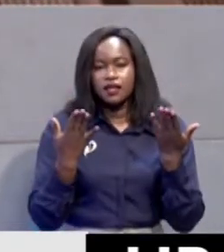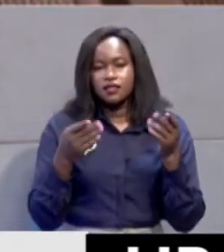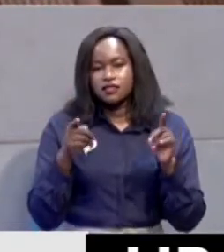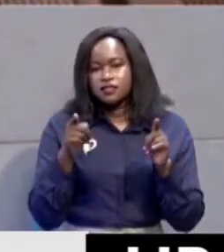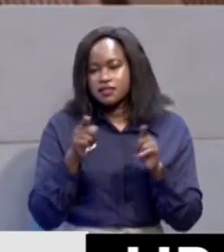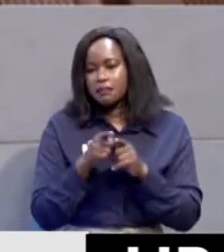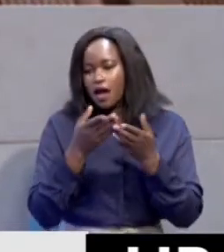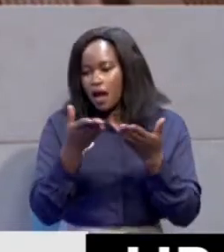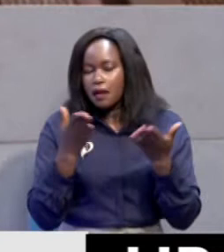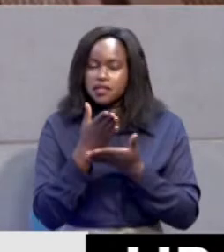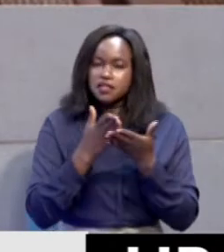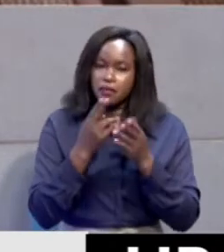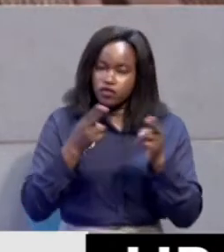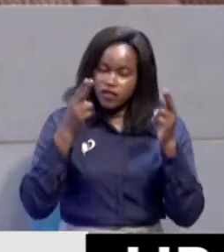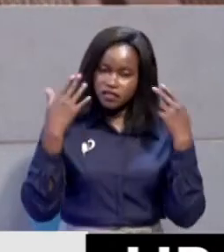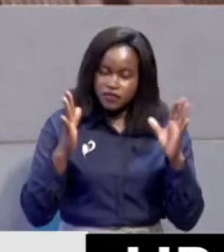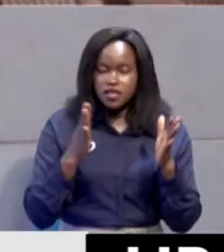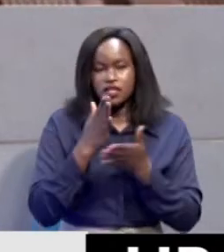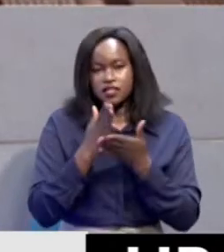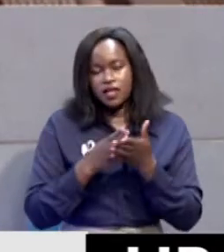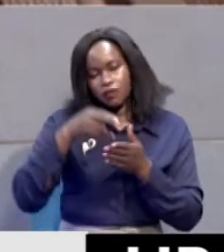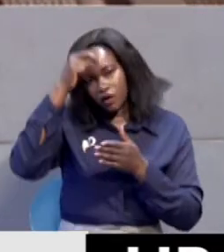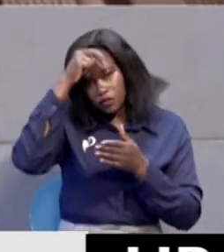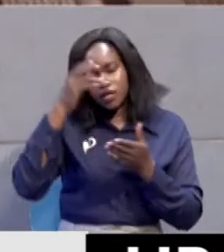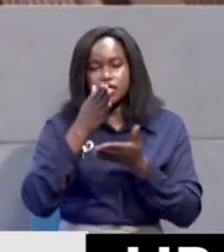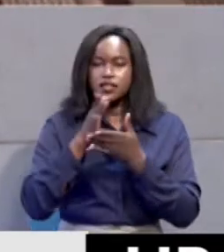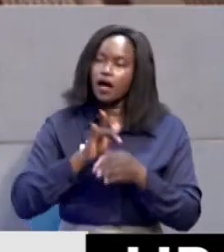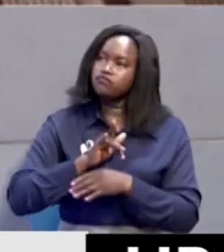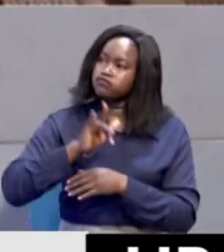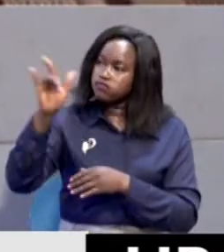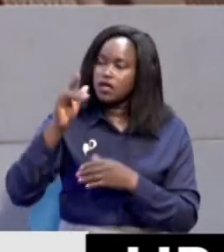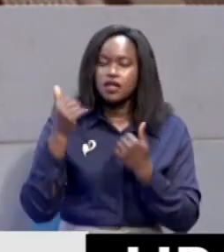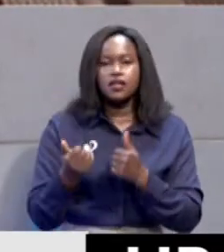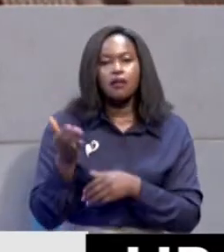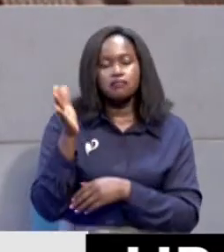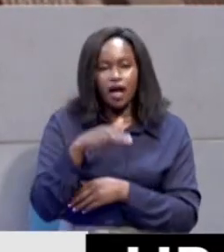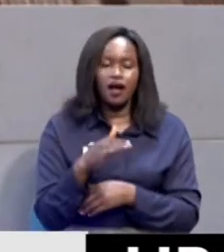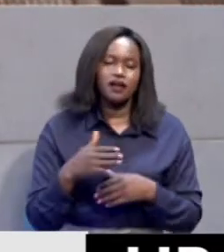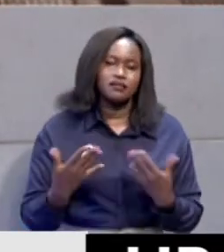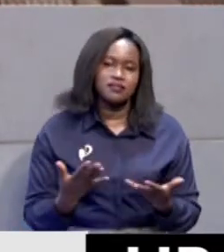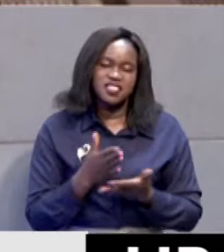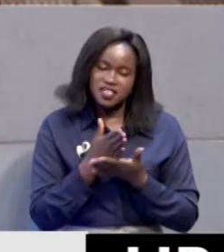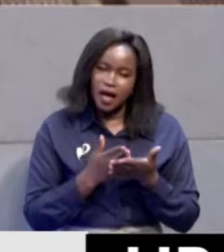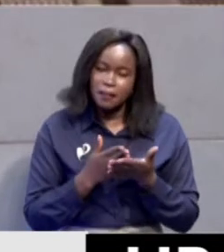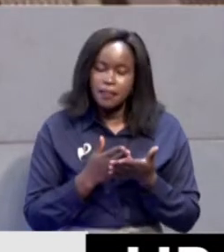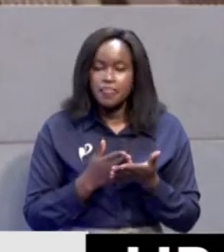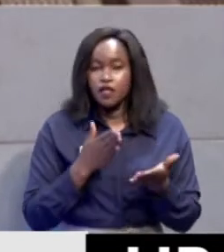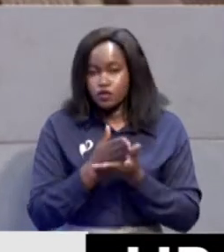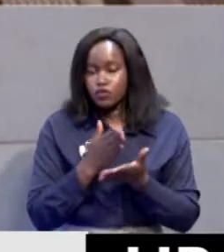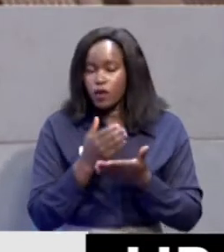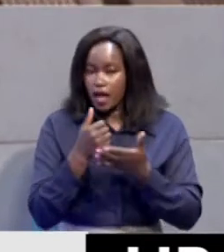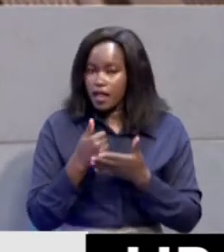even went out of the country. They came back and now they are proposing again to go back. It has helped me